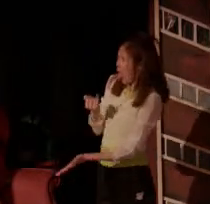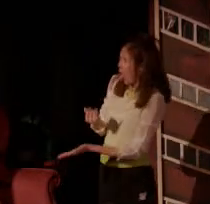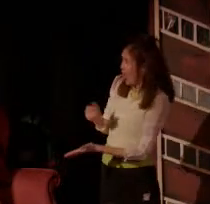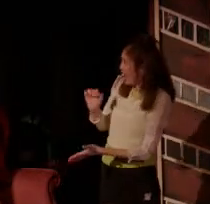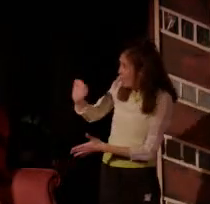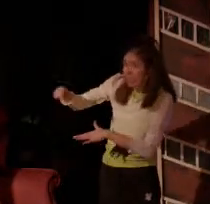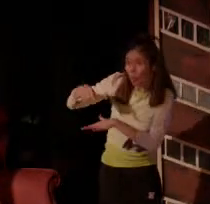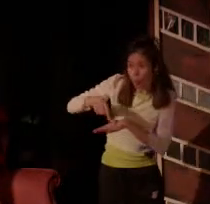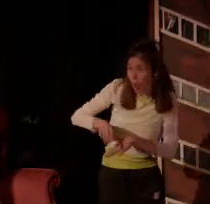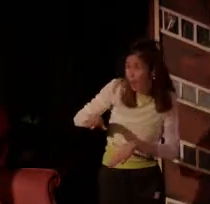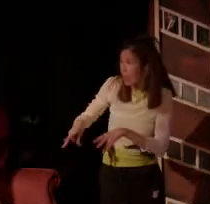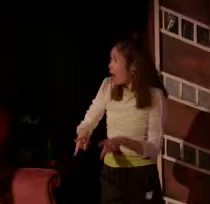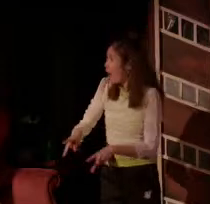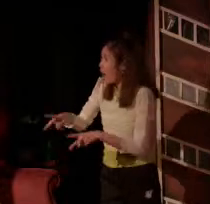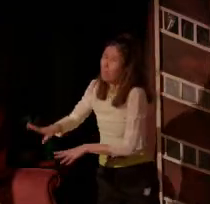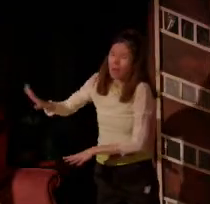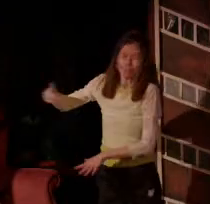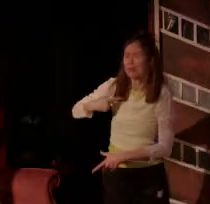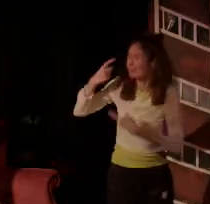afresh.